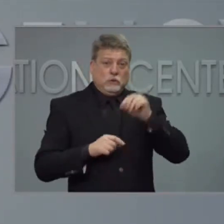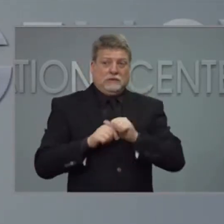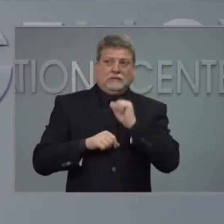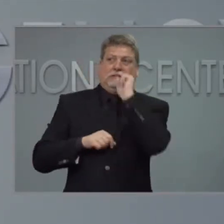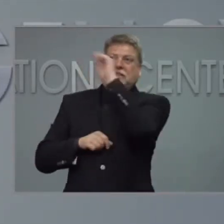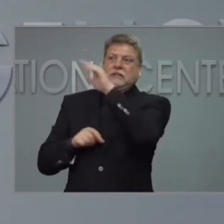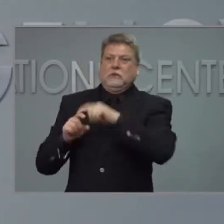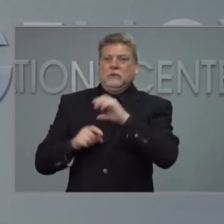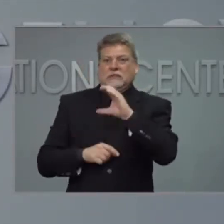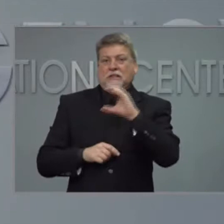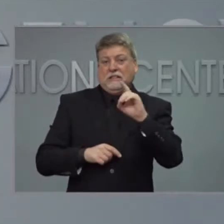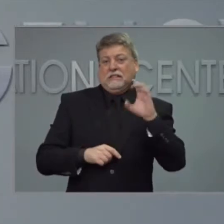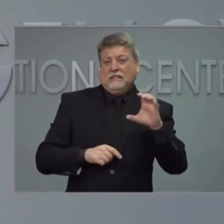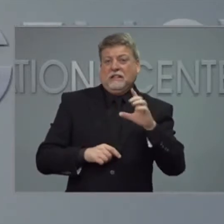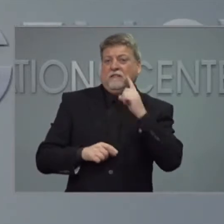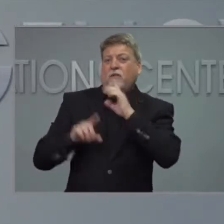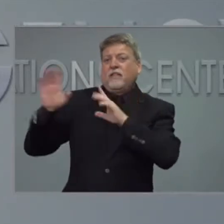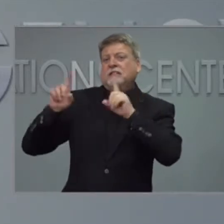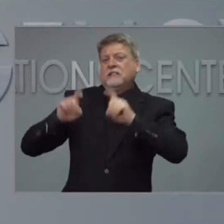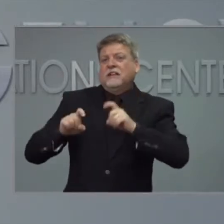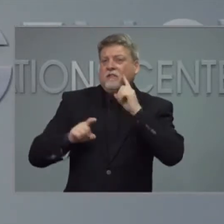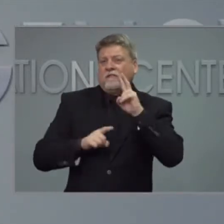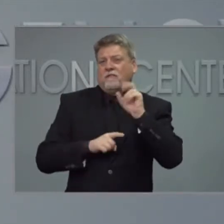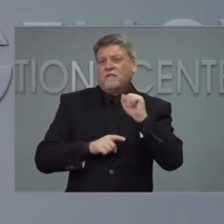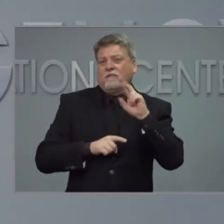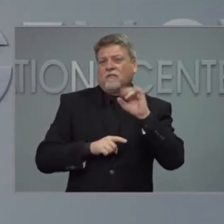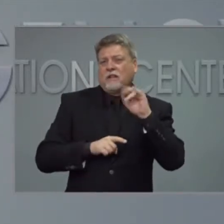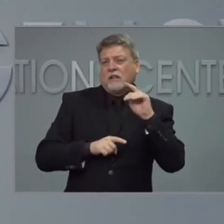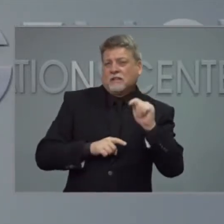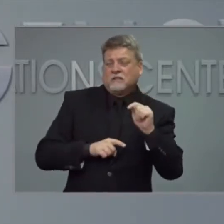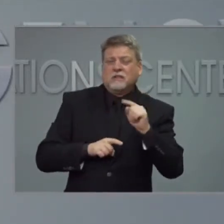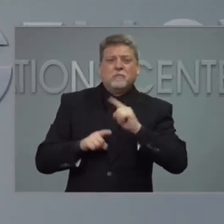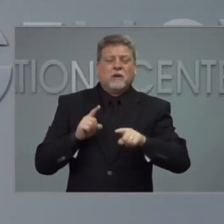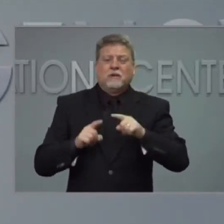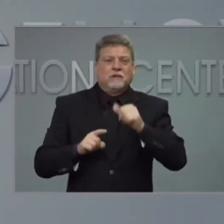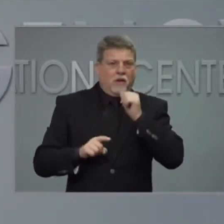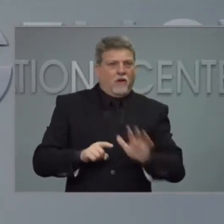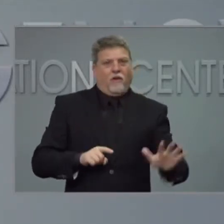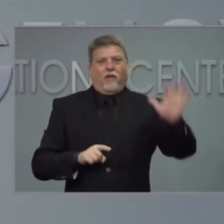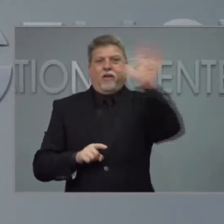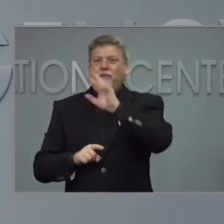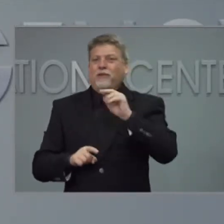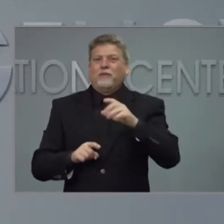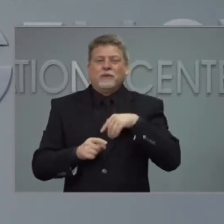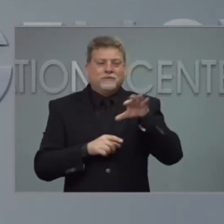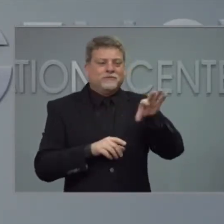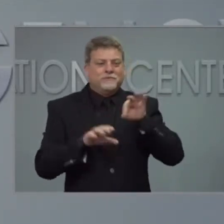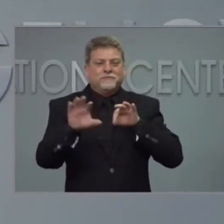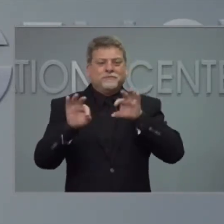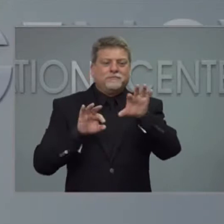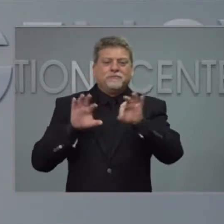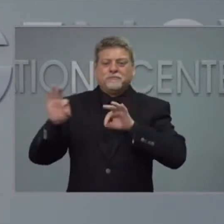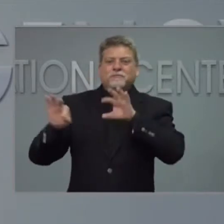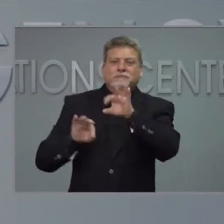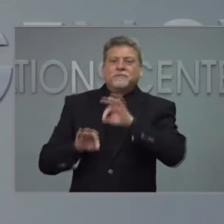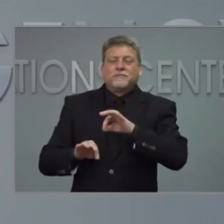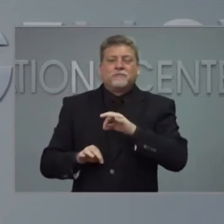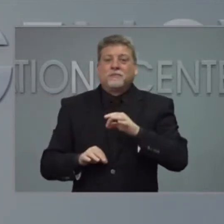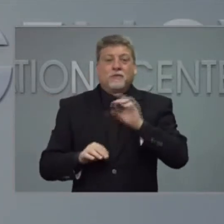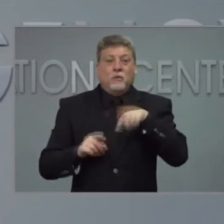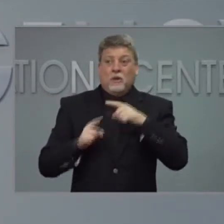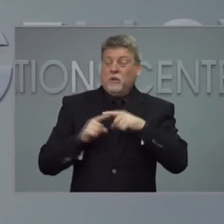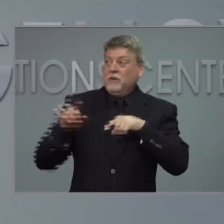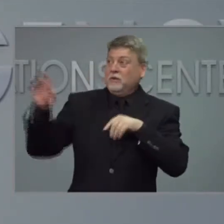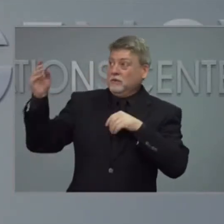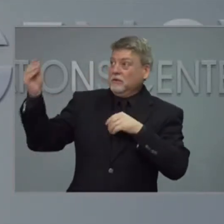again, it's only a subset of the samples across all of the testing that's done here in North Carolina. As we identify those